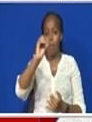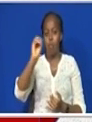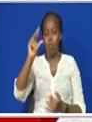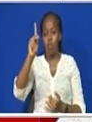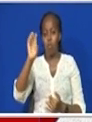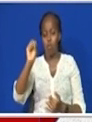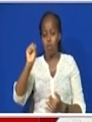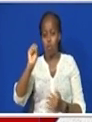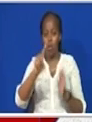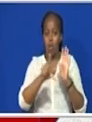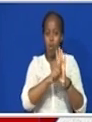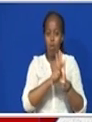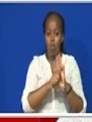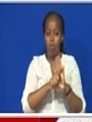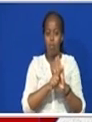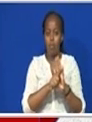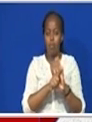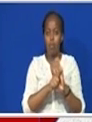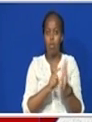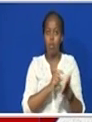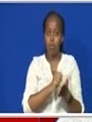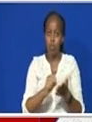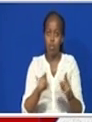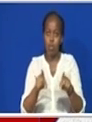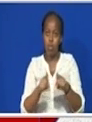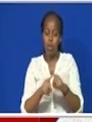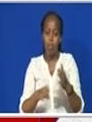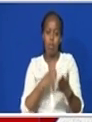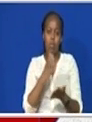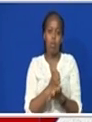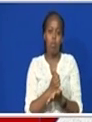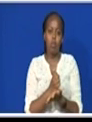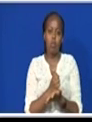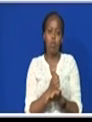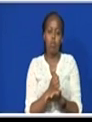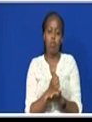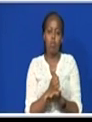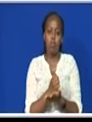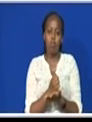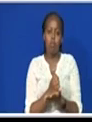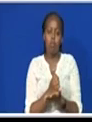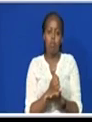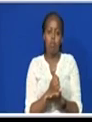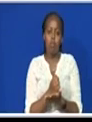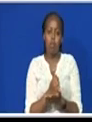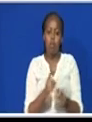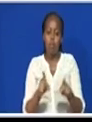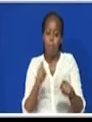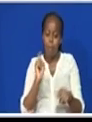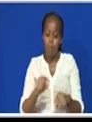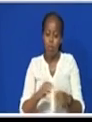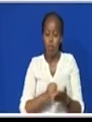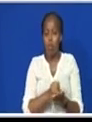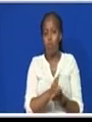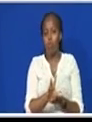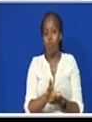is written and established, and it is printed somewhere. So it has to be produced the